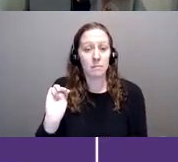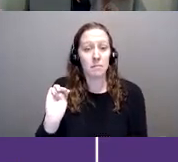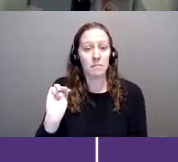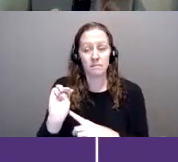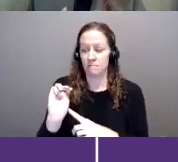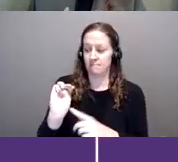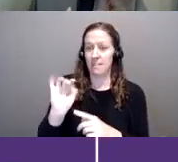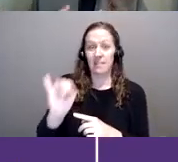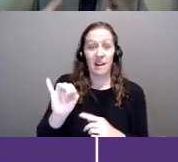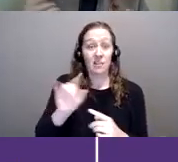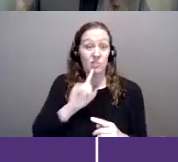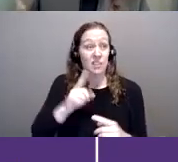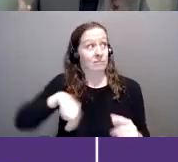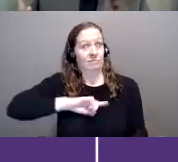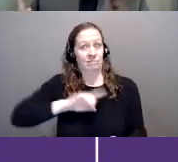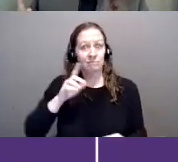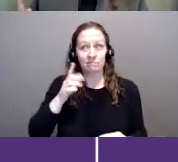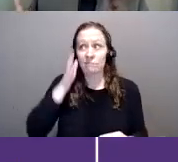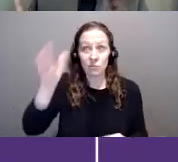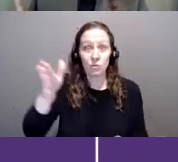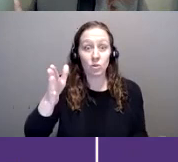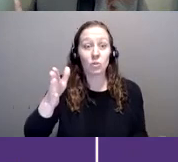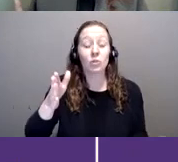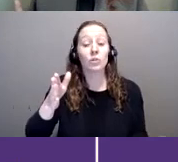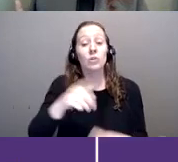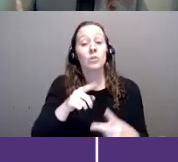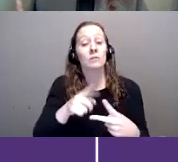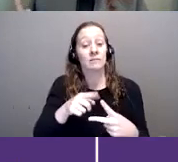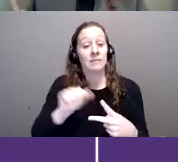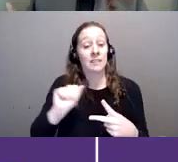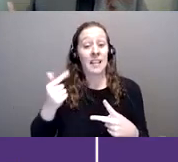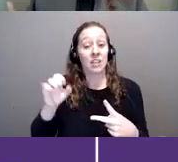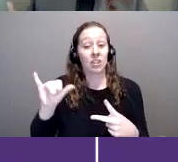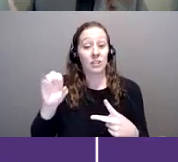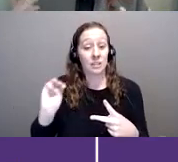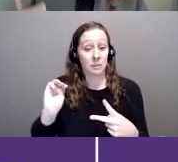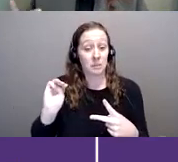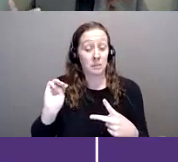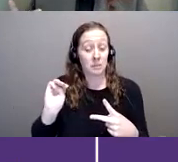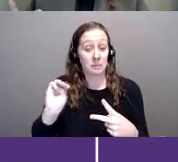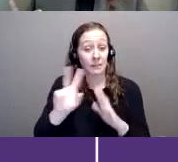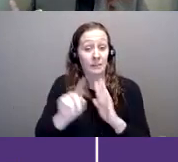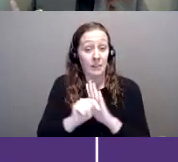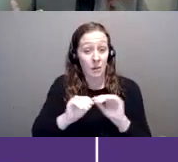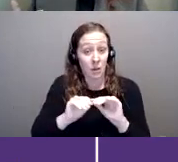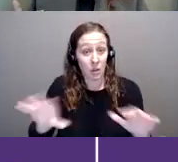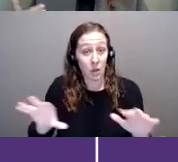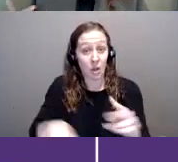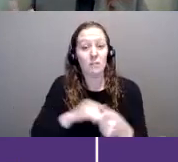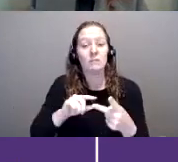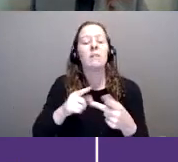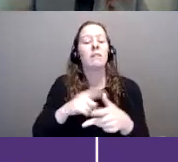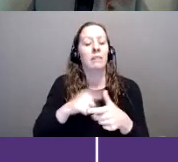future us. And then after the launch of our new ageism video, we're going to jump right into the recognition awards